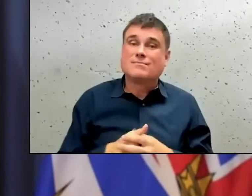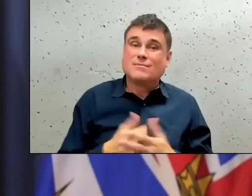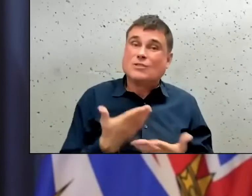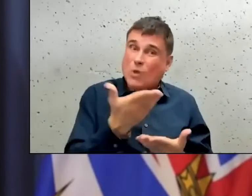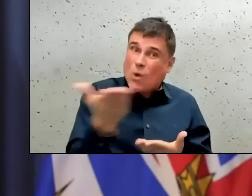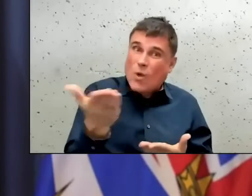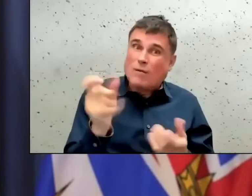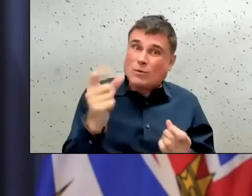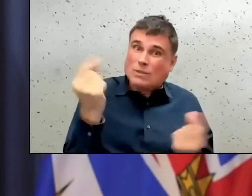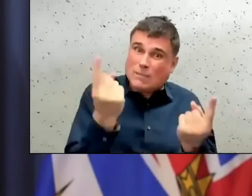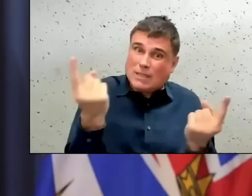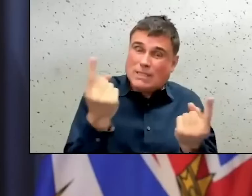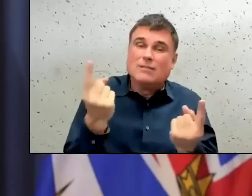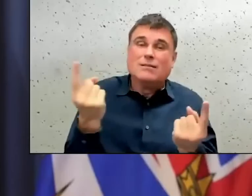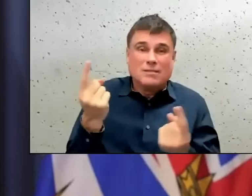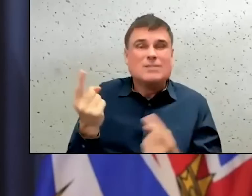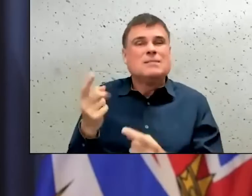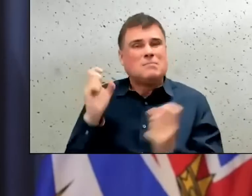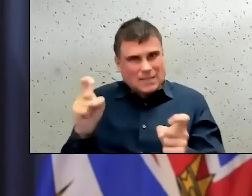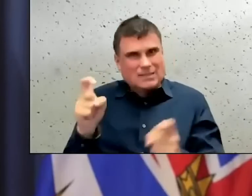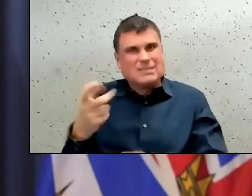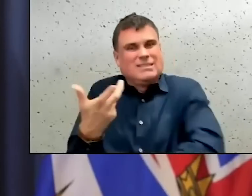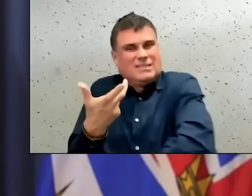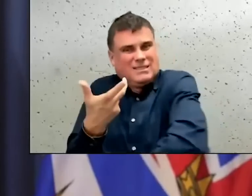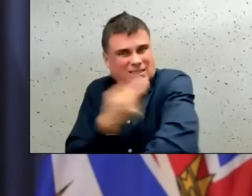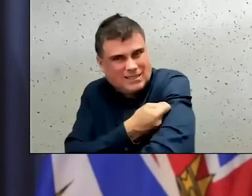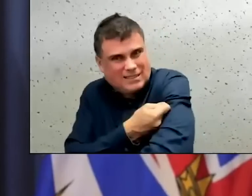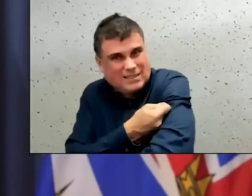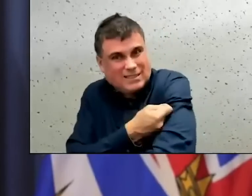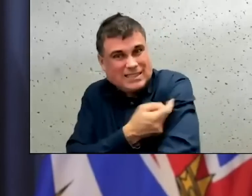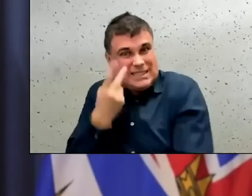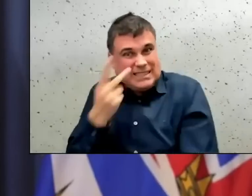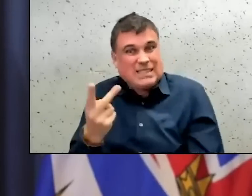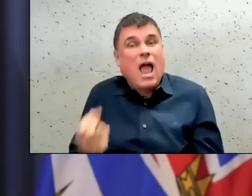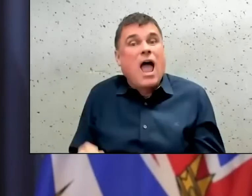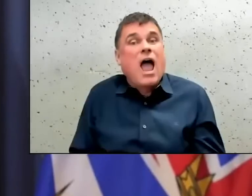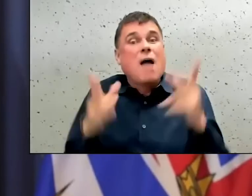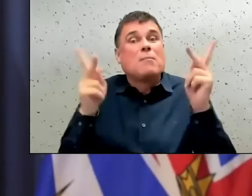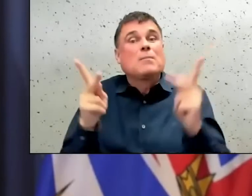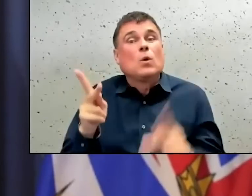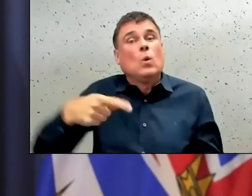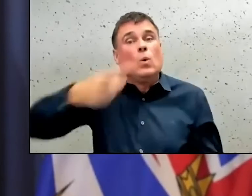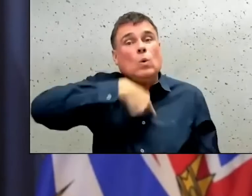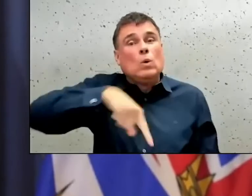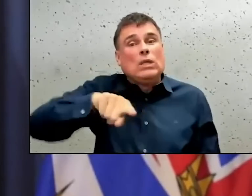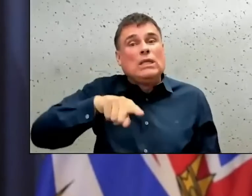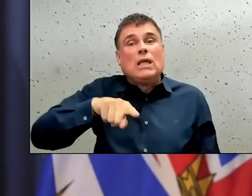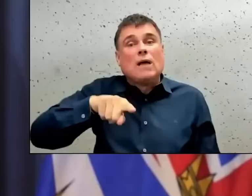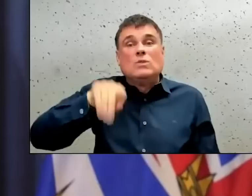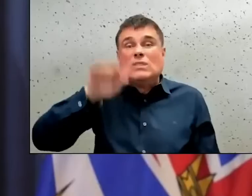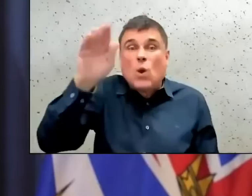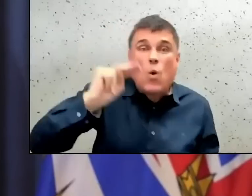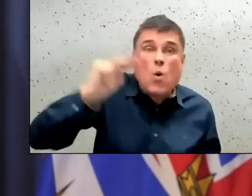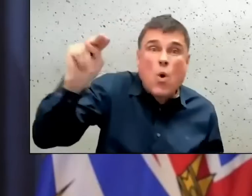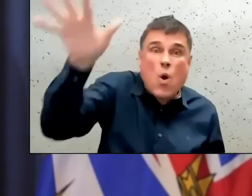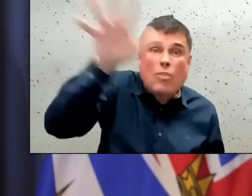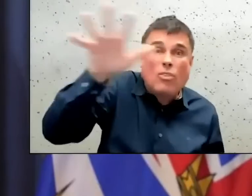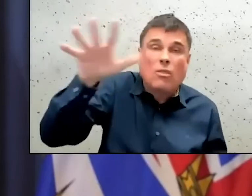unvaccinated, can be seen with the number of people needing to be transferred, for example, out of Northern Health right now. Since September